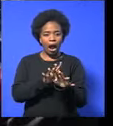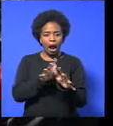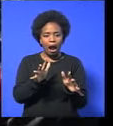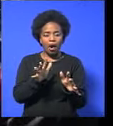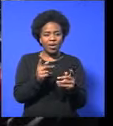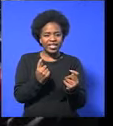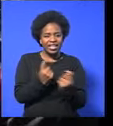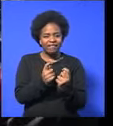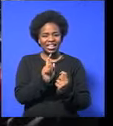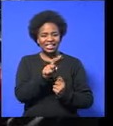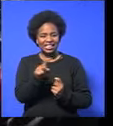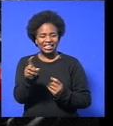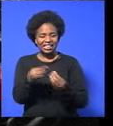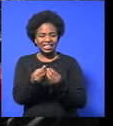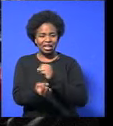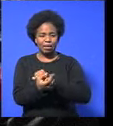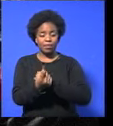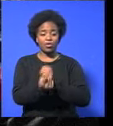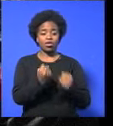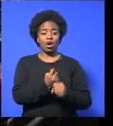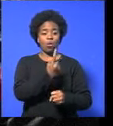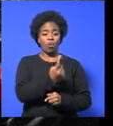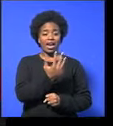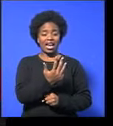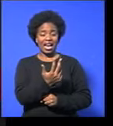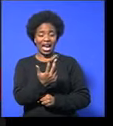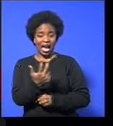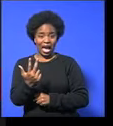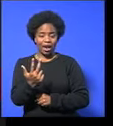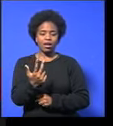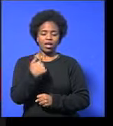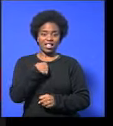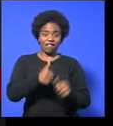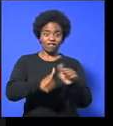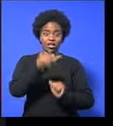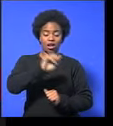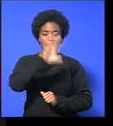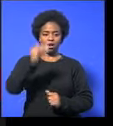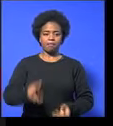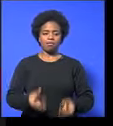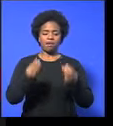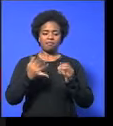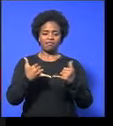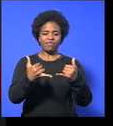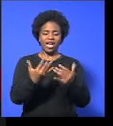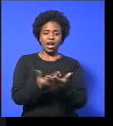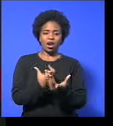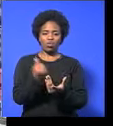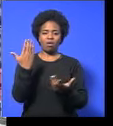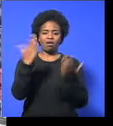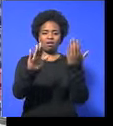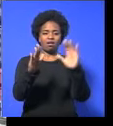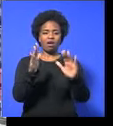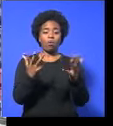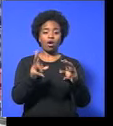that gave rise to those events. In 1988, Goldblatt became the first South African to be awarded a solo exhibition at the Museum of